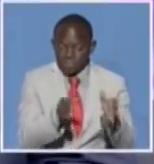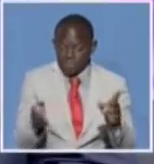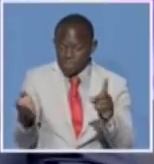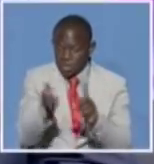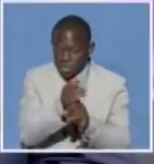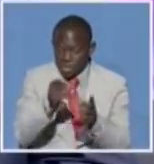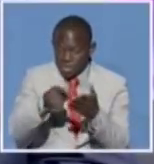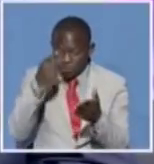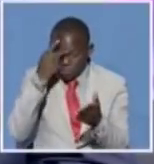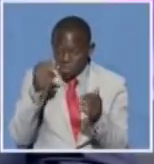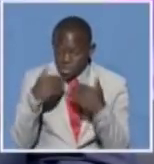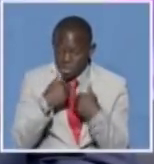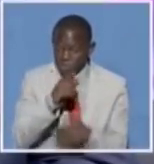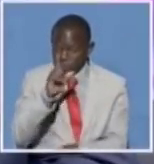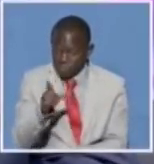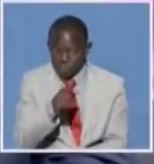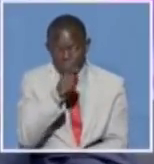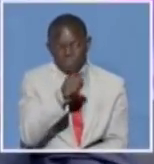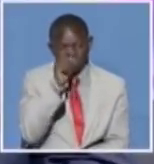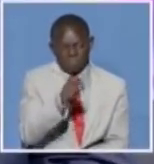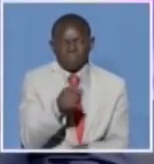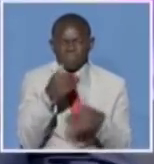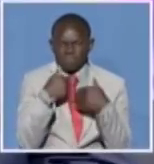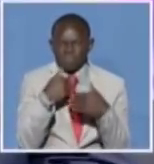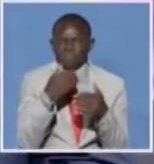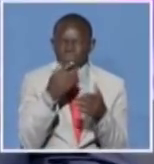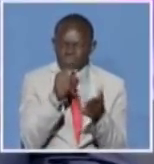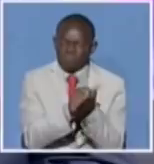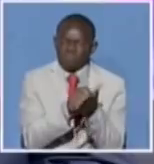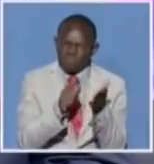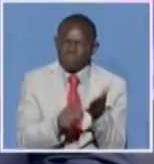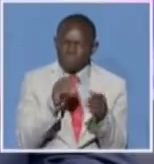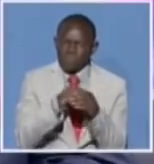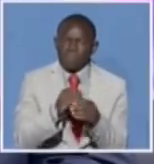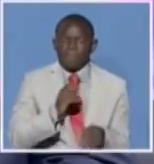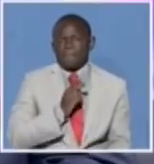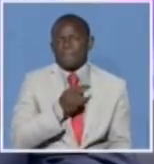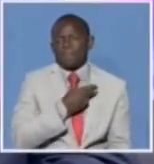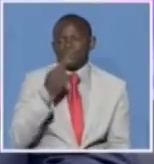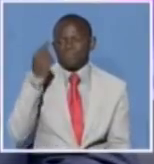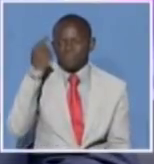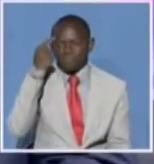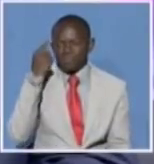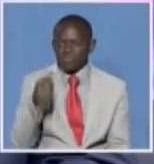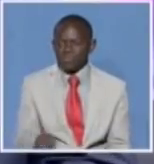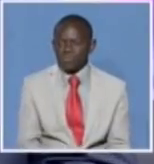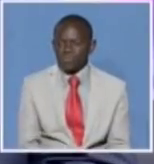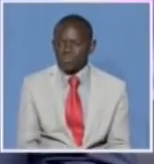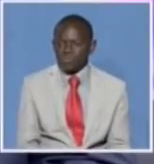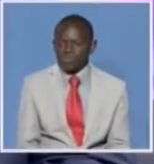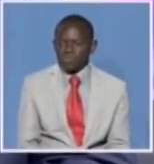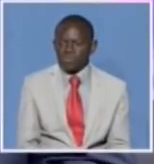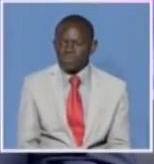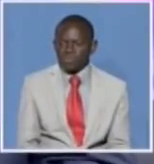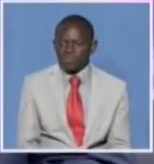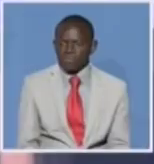done. And Grevasio, I ask you to just keep watching